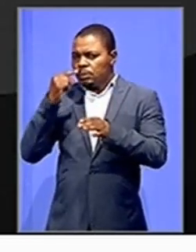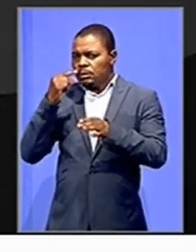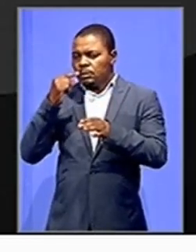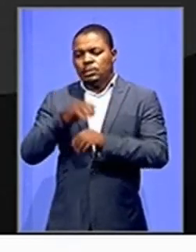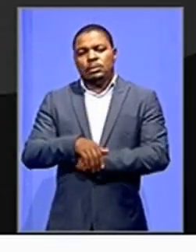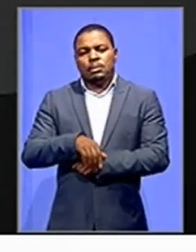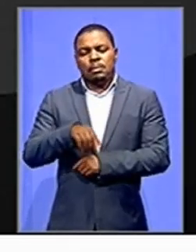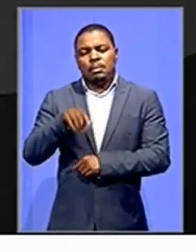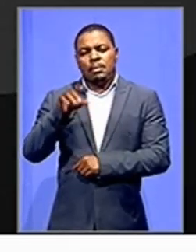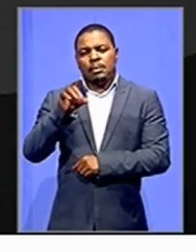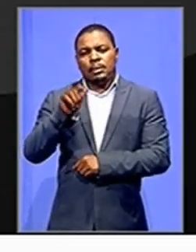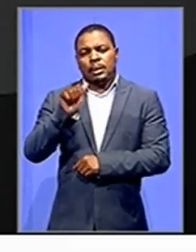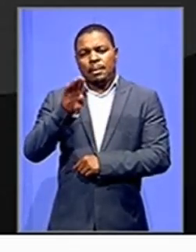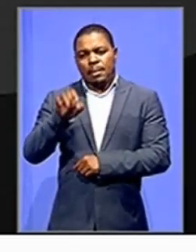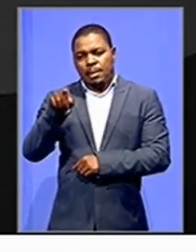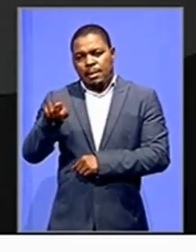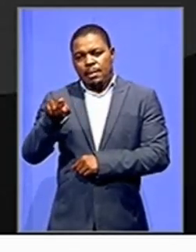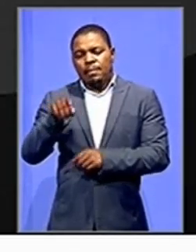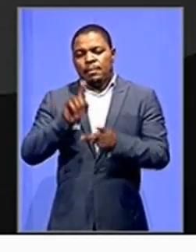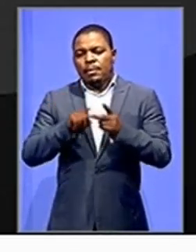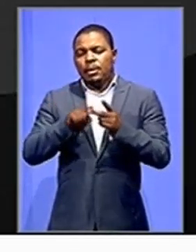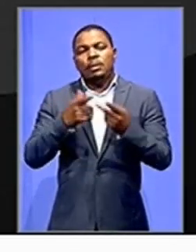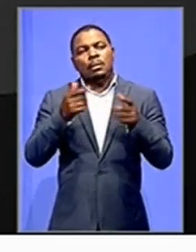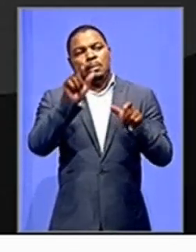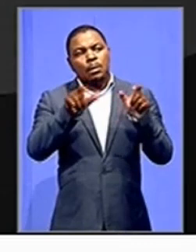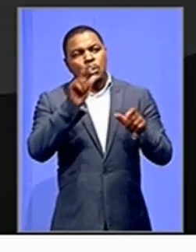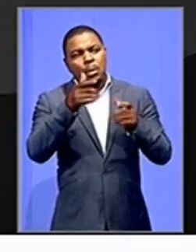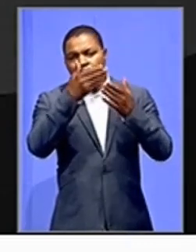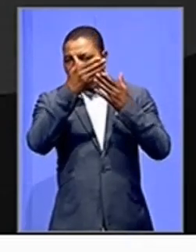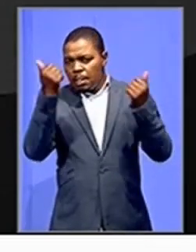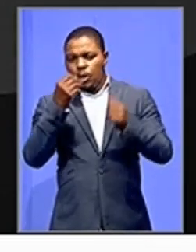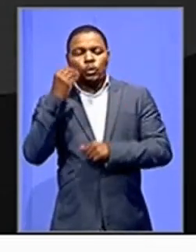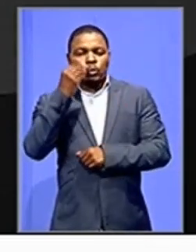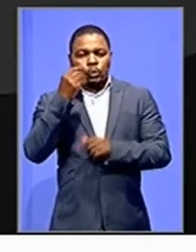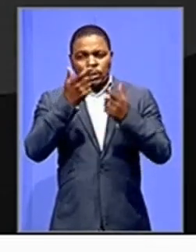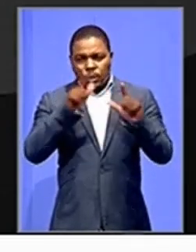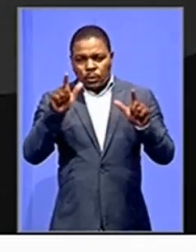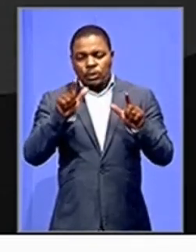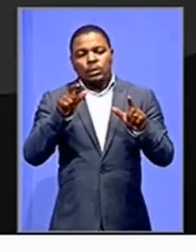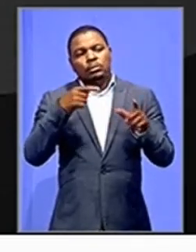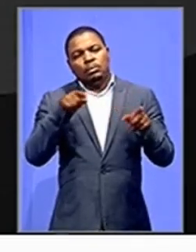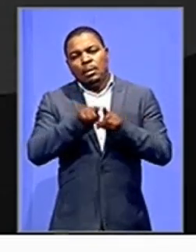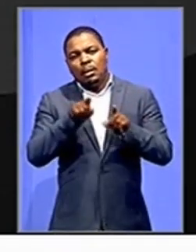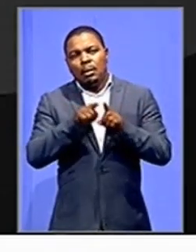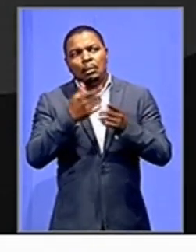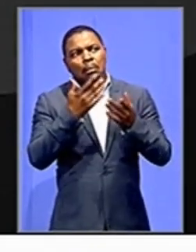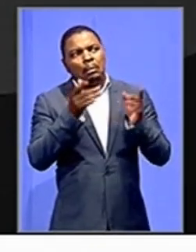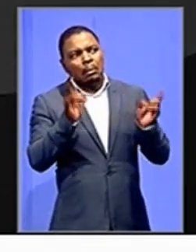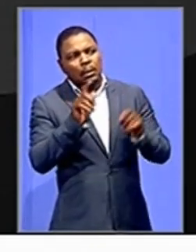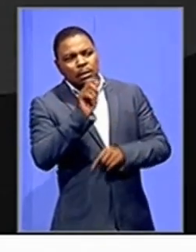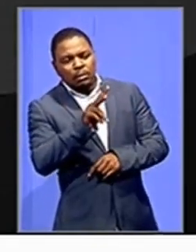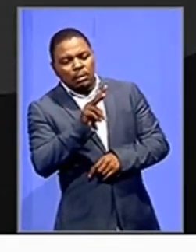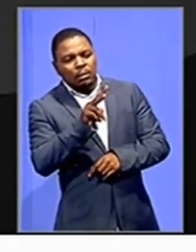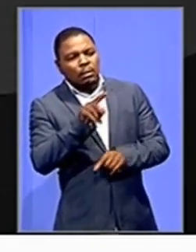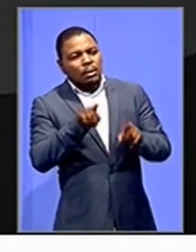Davi mo re neng re etsa batho ba sa buing puo ya Sesotho e ke motho ya shebeletseng television o